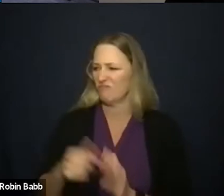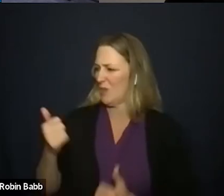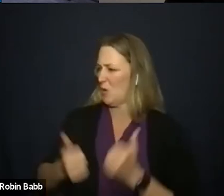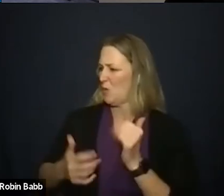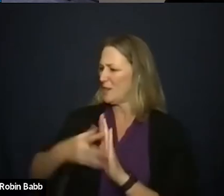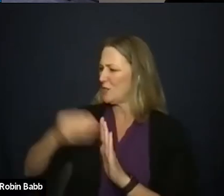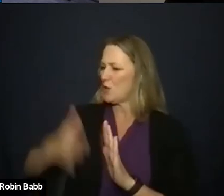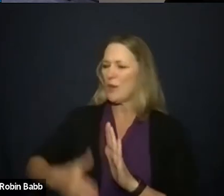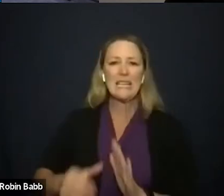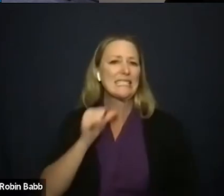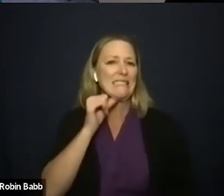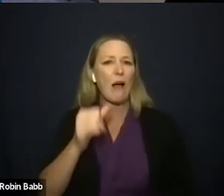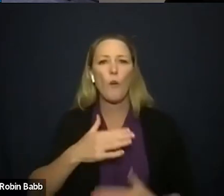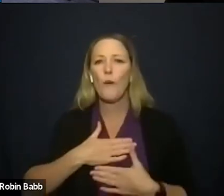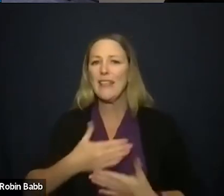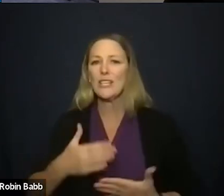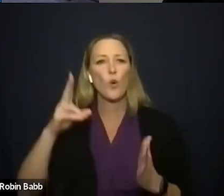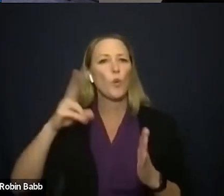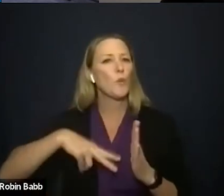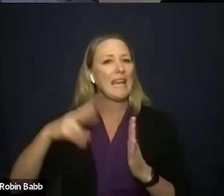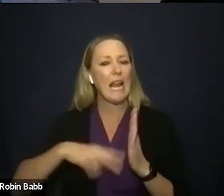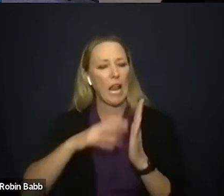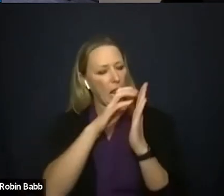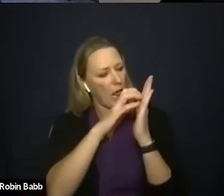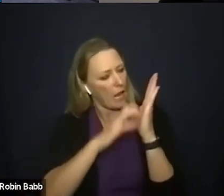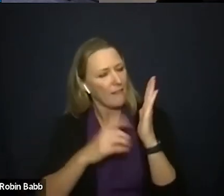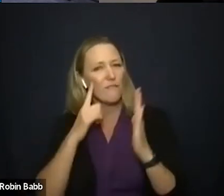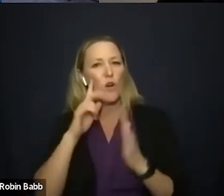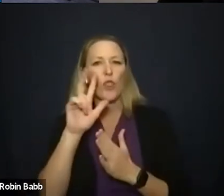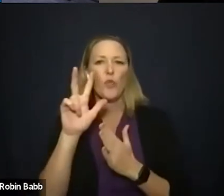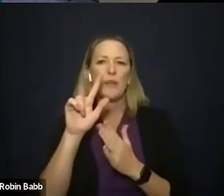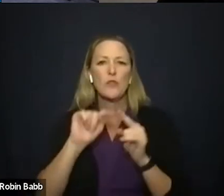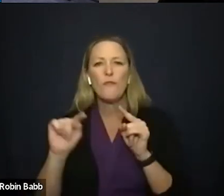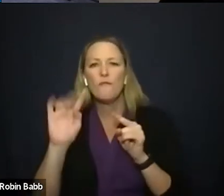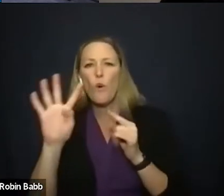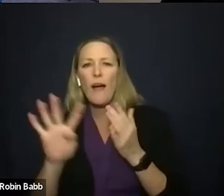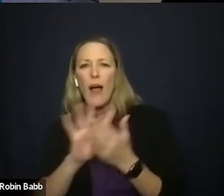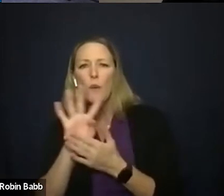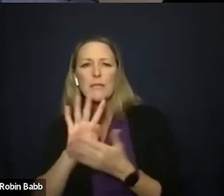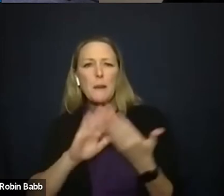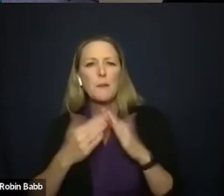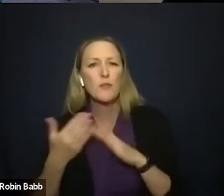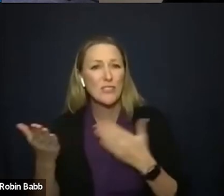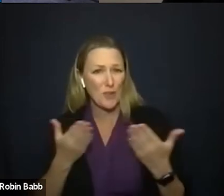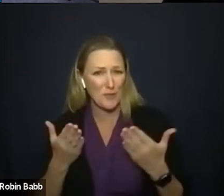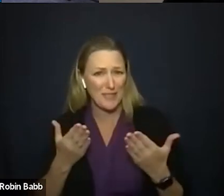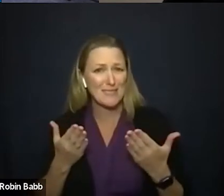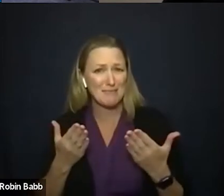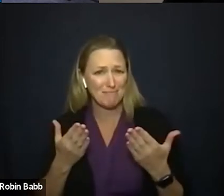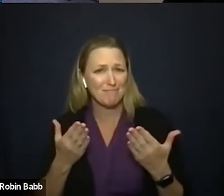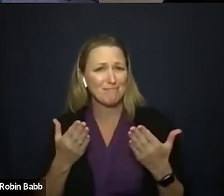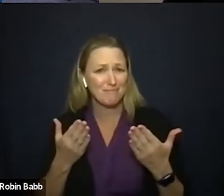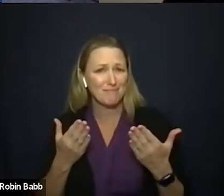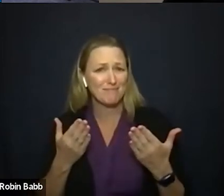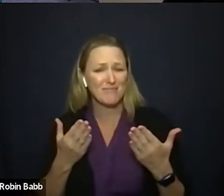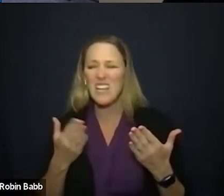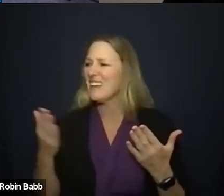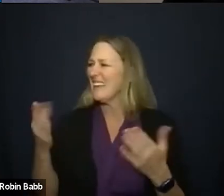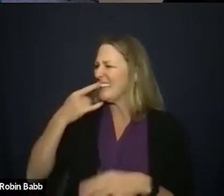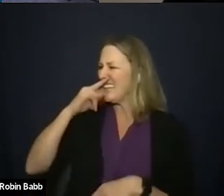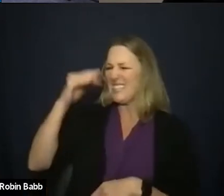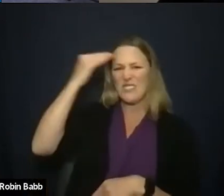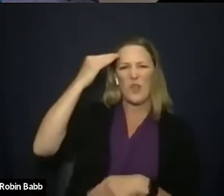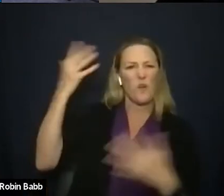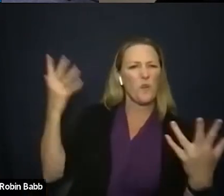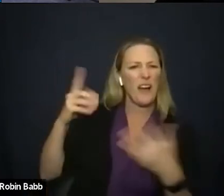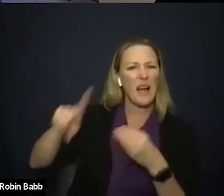script for three to four hours of community service that's the other thing that's going on here so what do kids know about redistricting i'm just